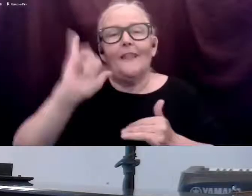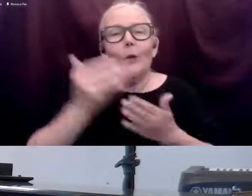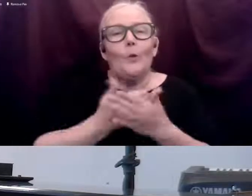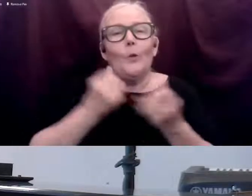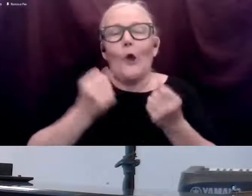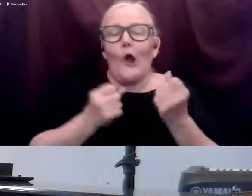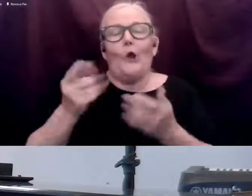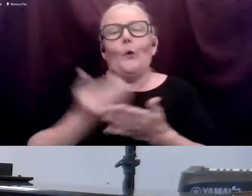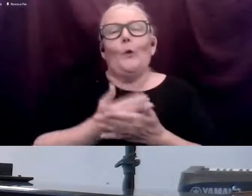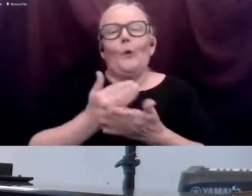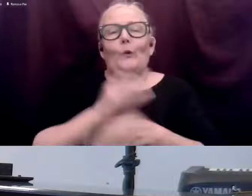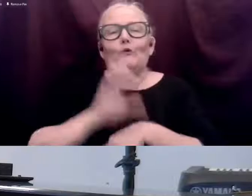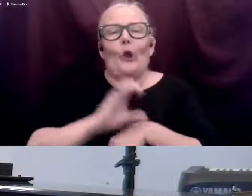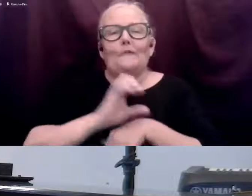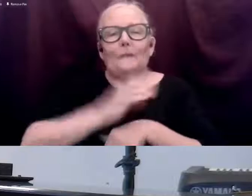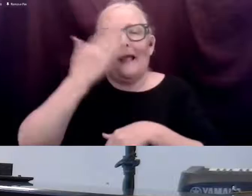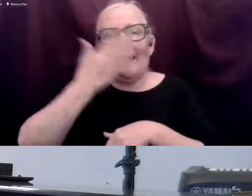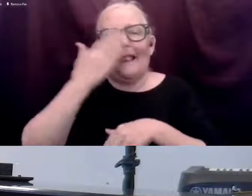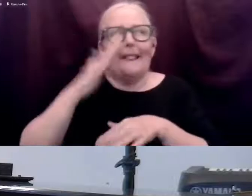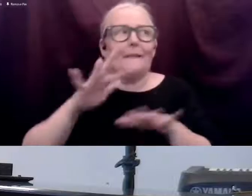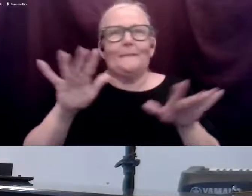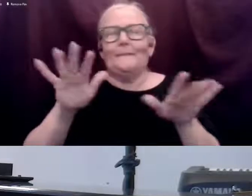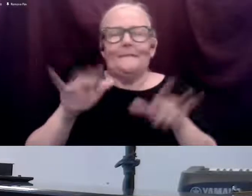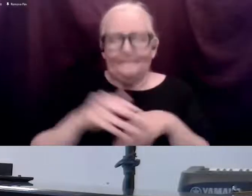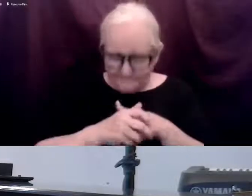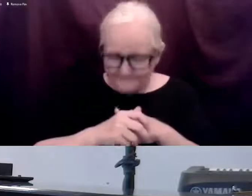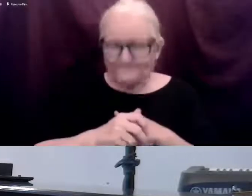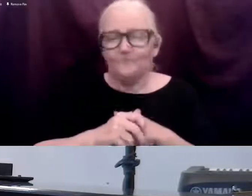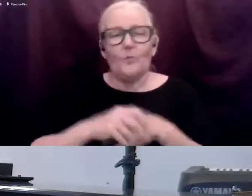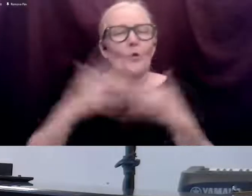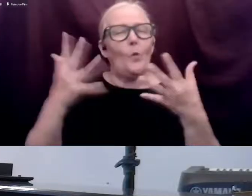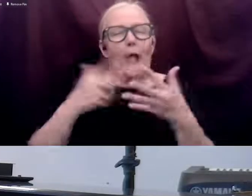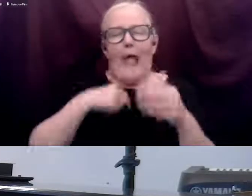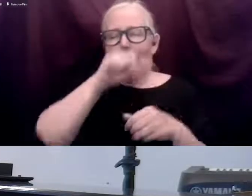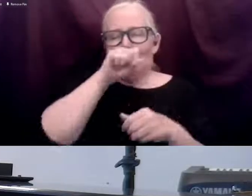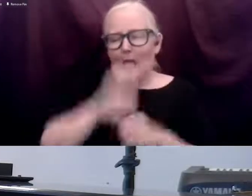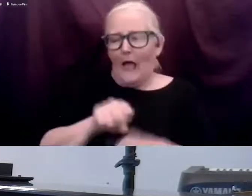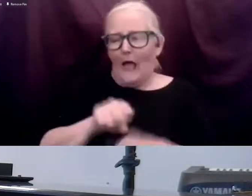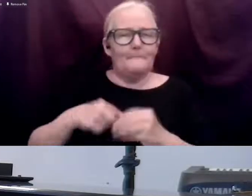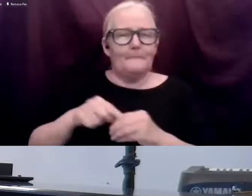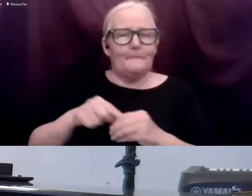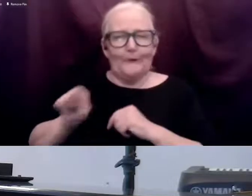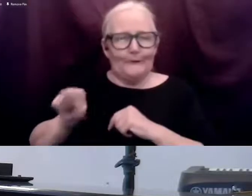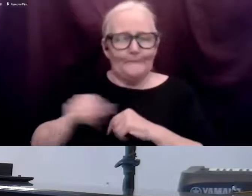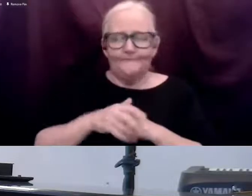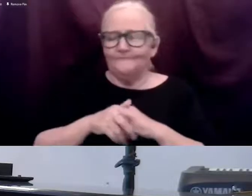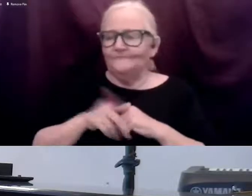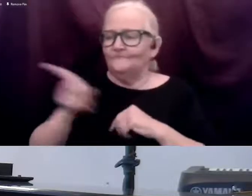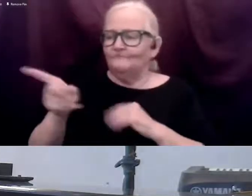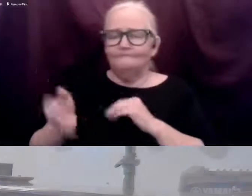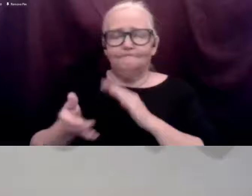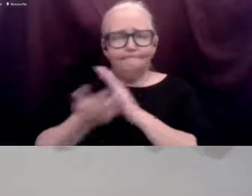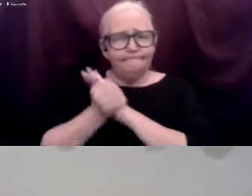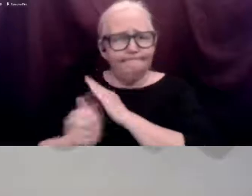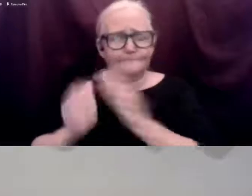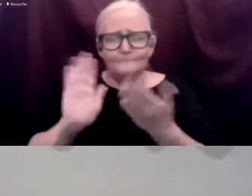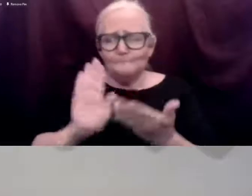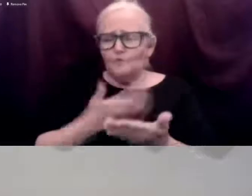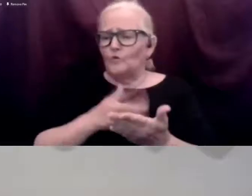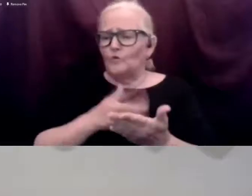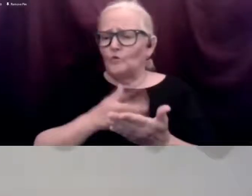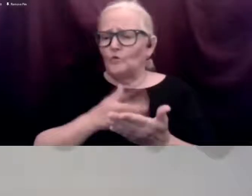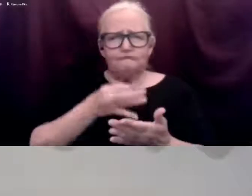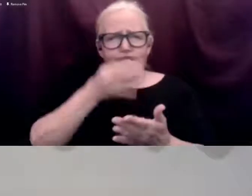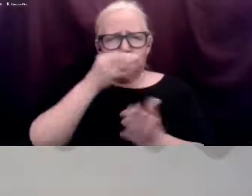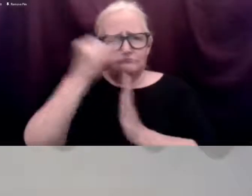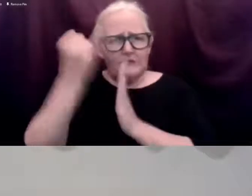The qualities that I love about Phyllis's musicianship and artistry are many, but the one most striking to me is